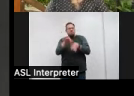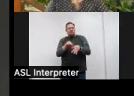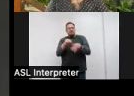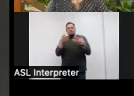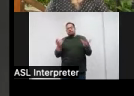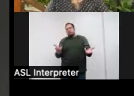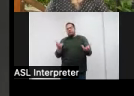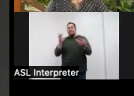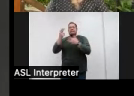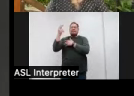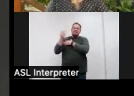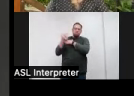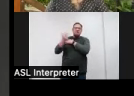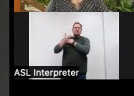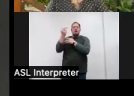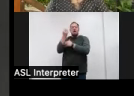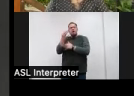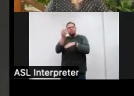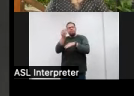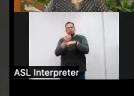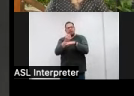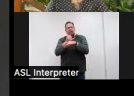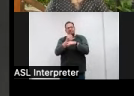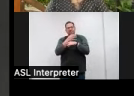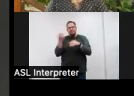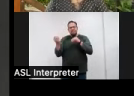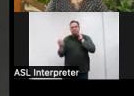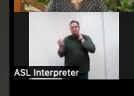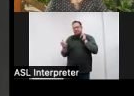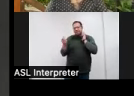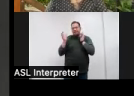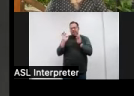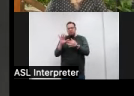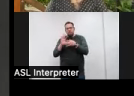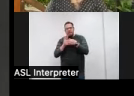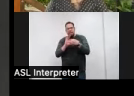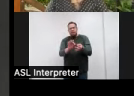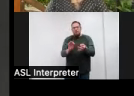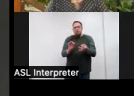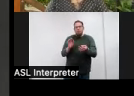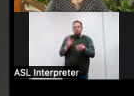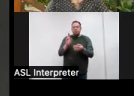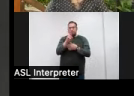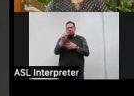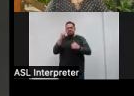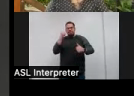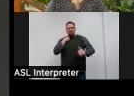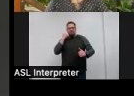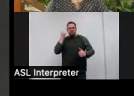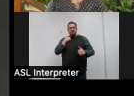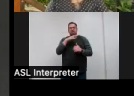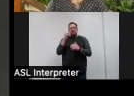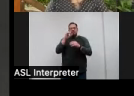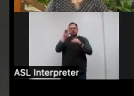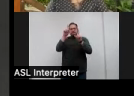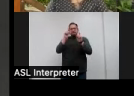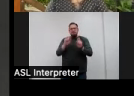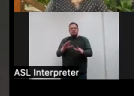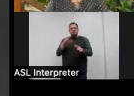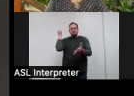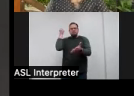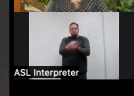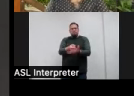the history of the Marshall Islands, and that's related to the US military and its testing of the